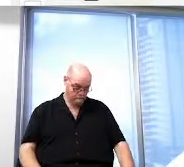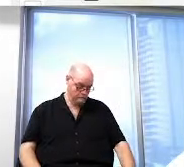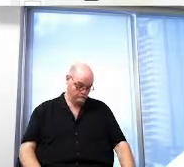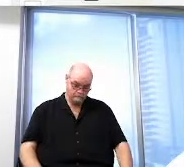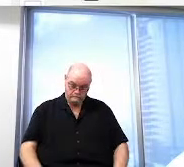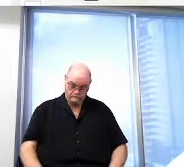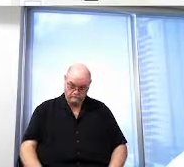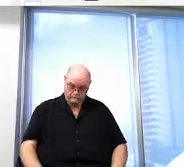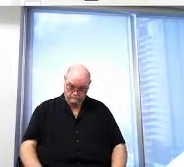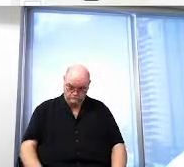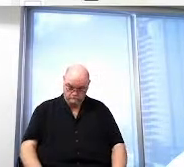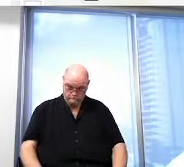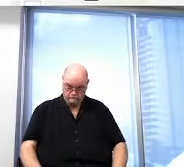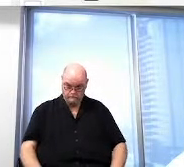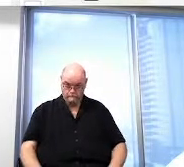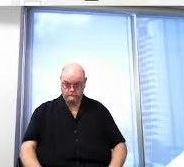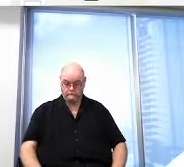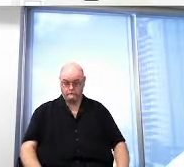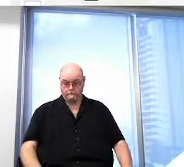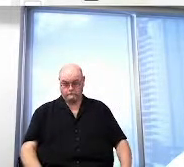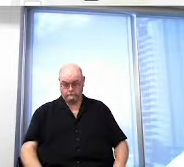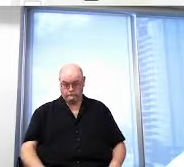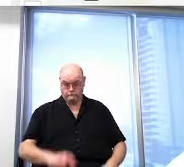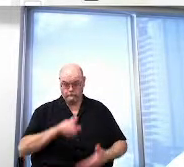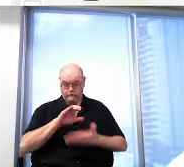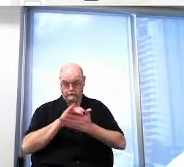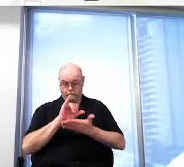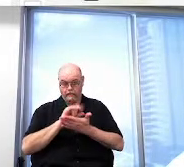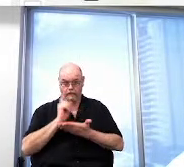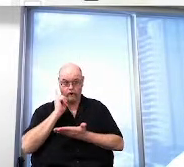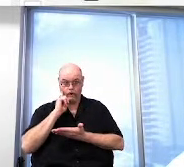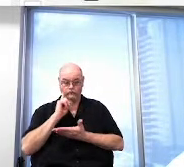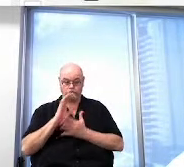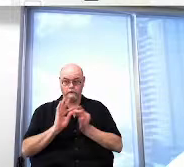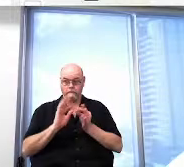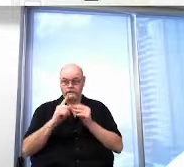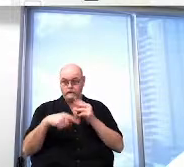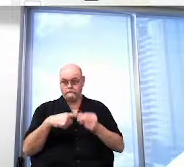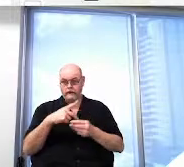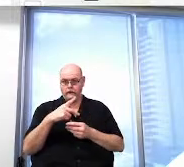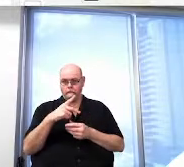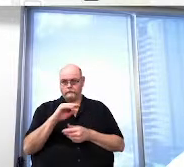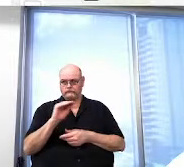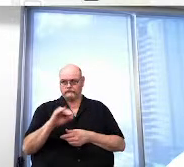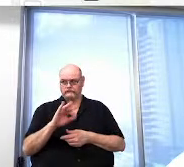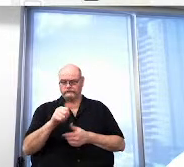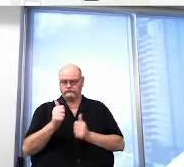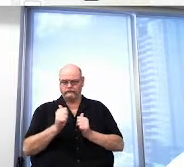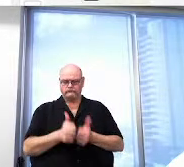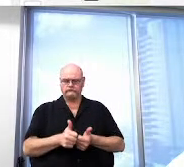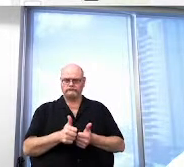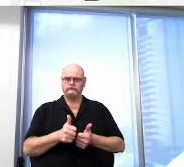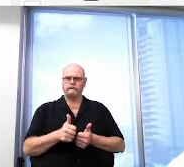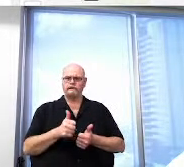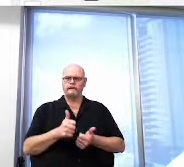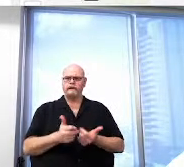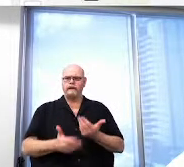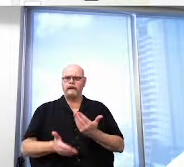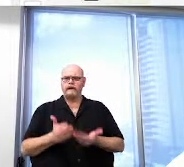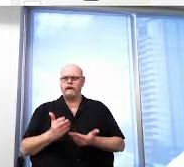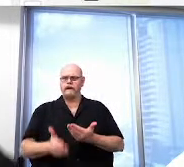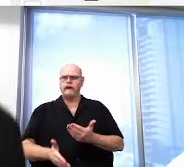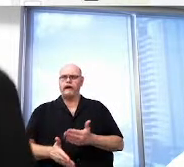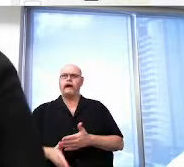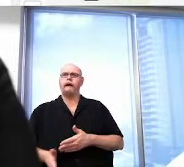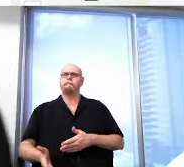Ramos. I believe I heard you mention a percentage of degradation. Am I correct that